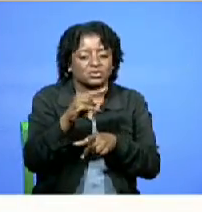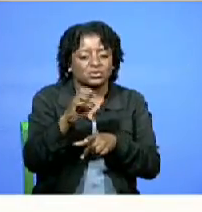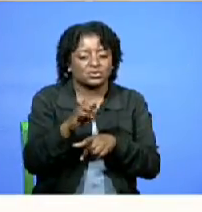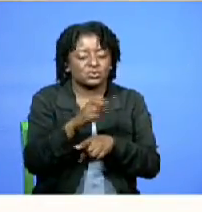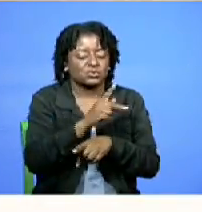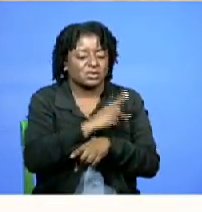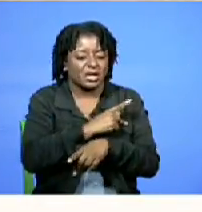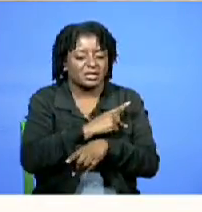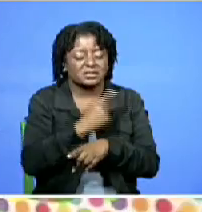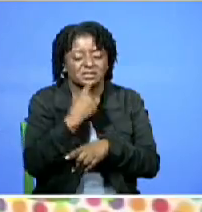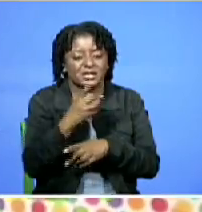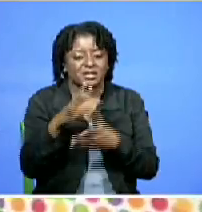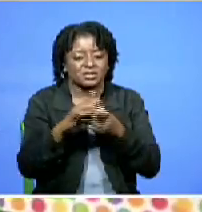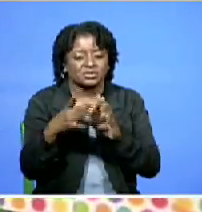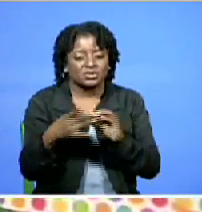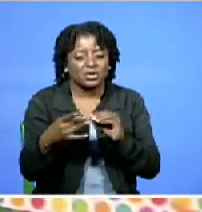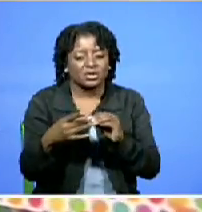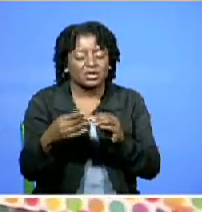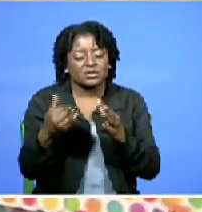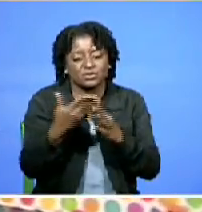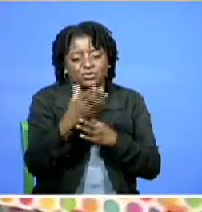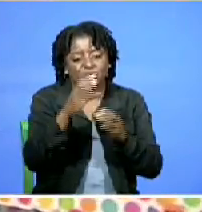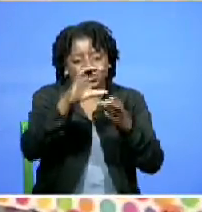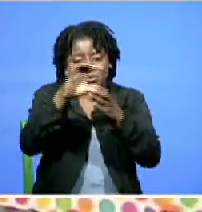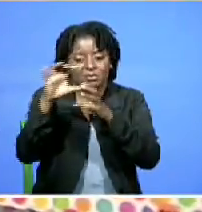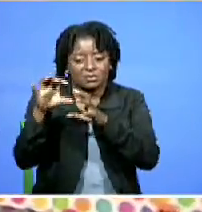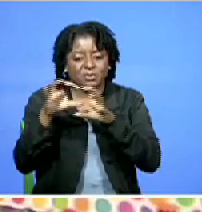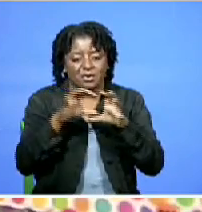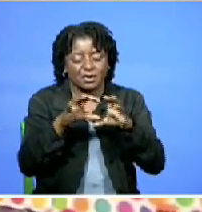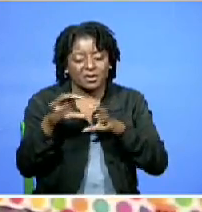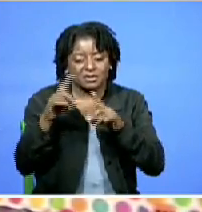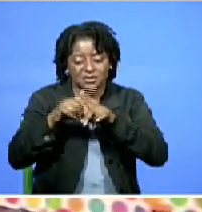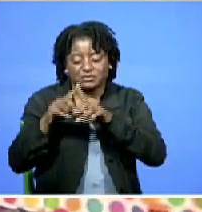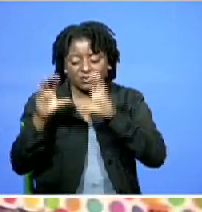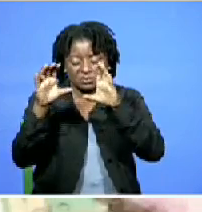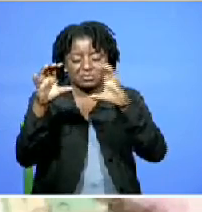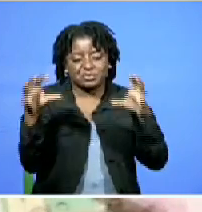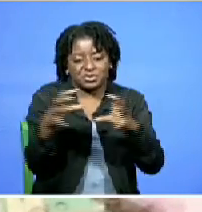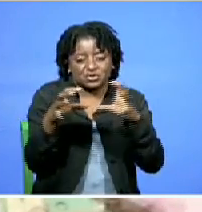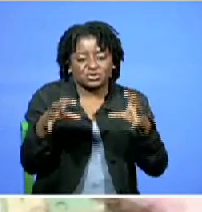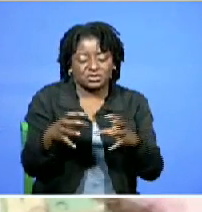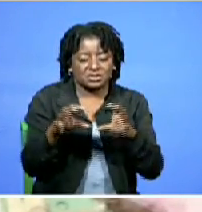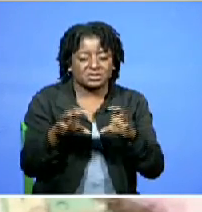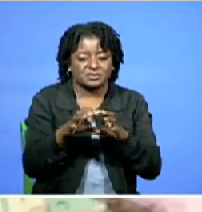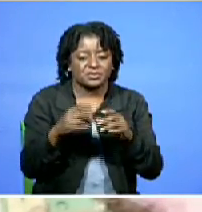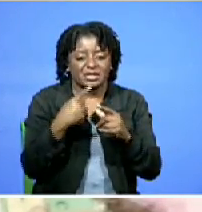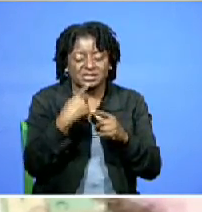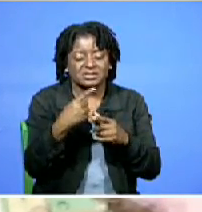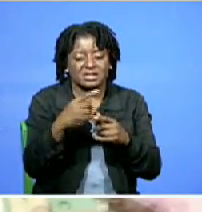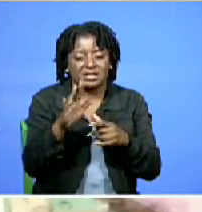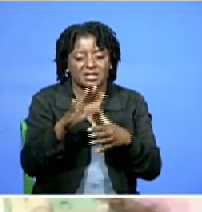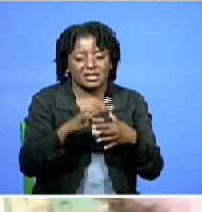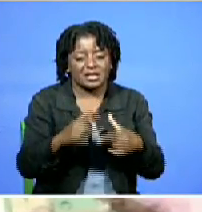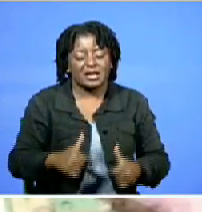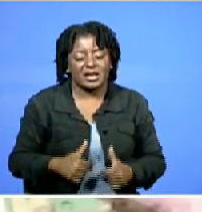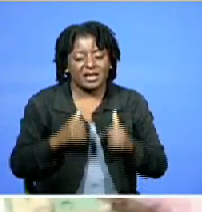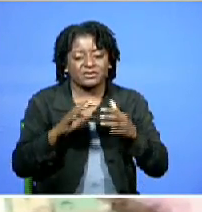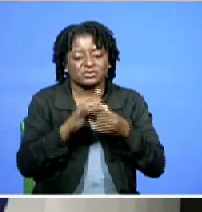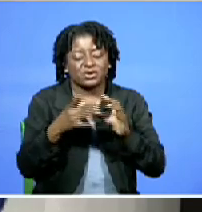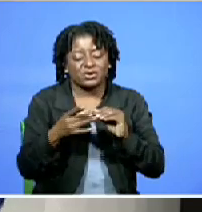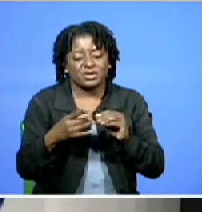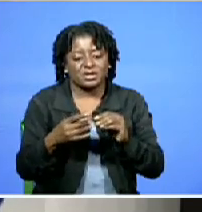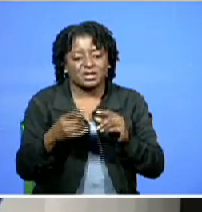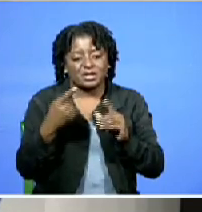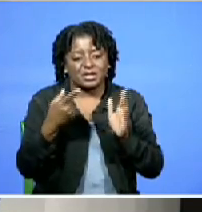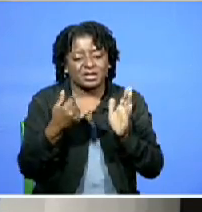story by way of collage. It's basically a life story, if you will. It encompasses my life before